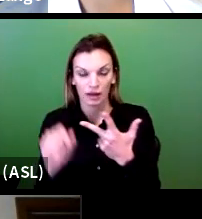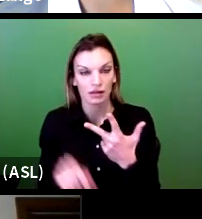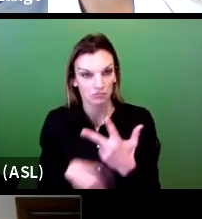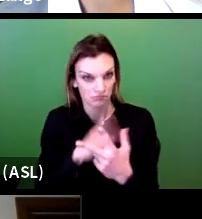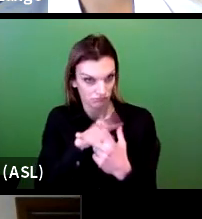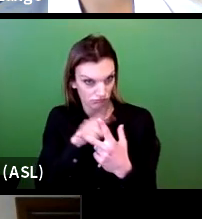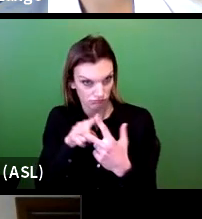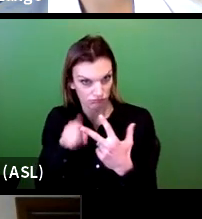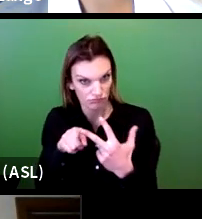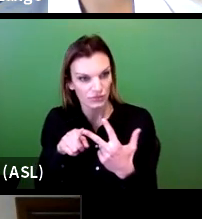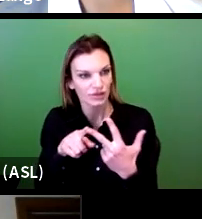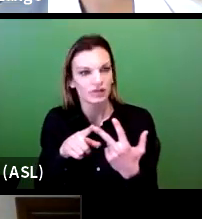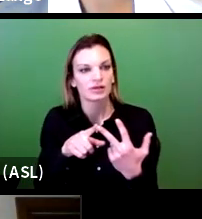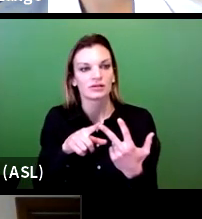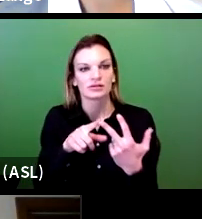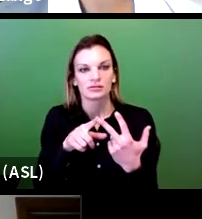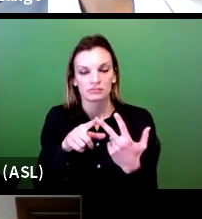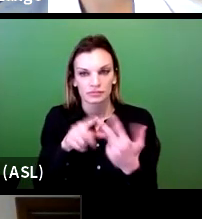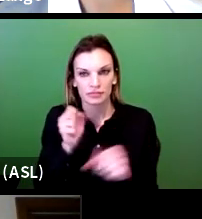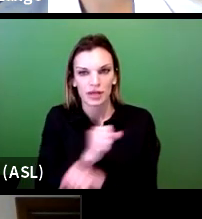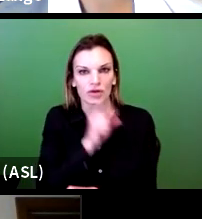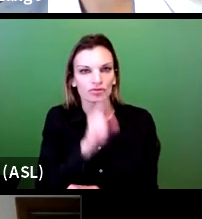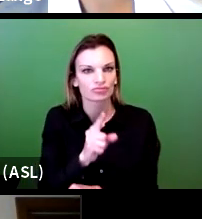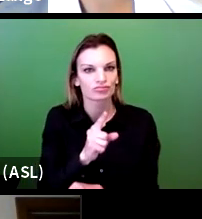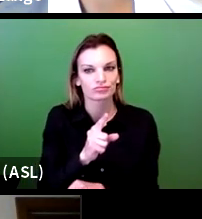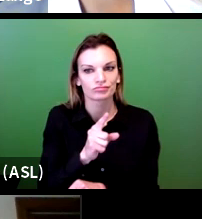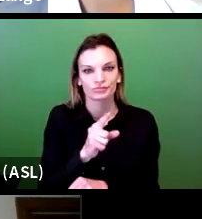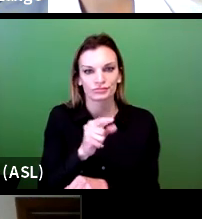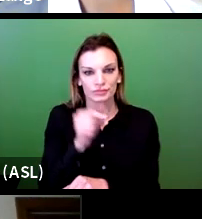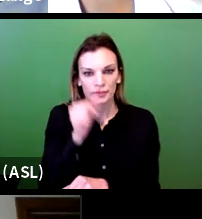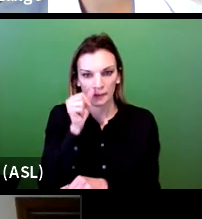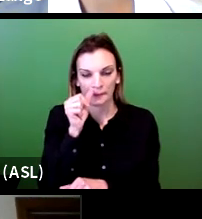so that we don't have any